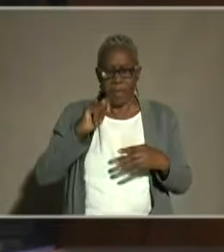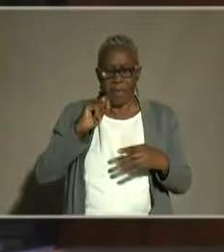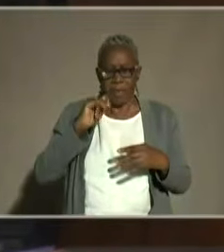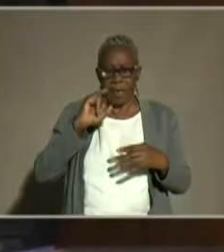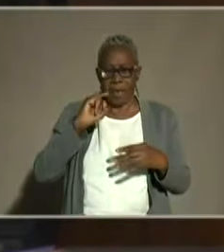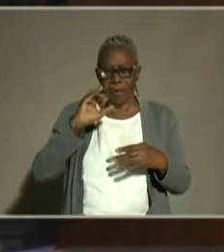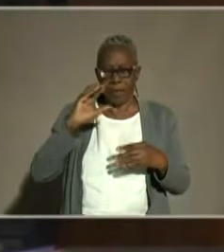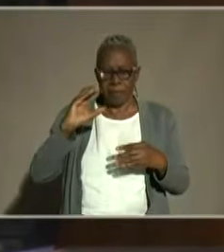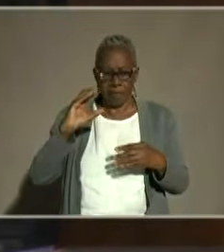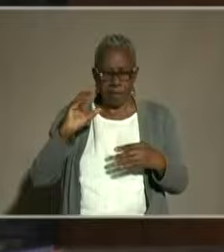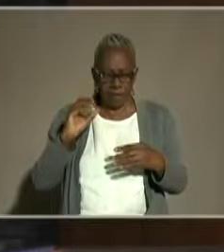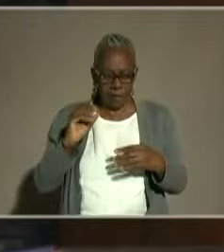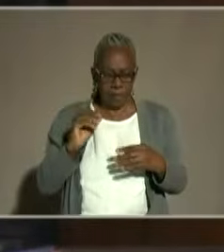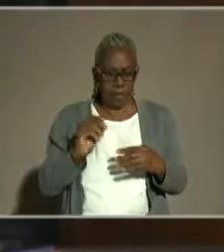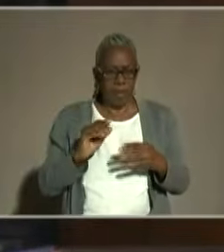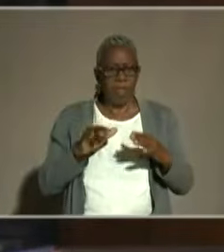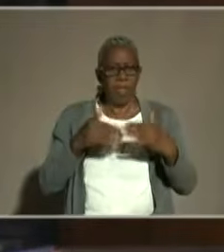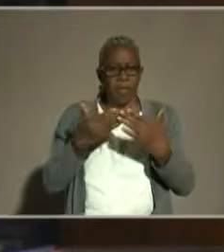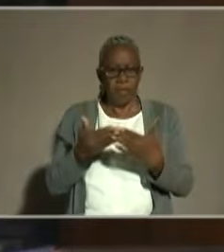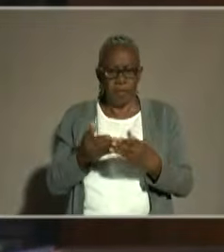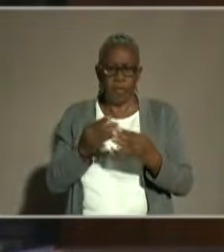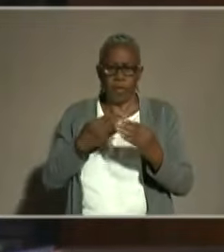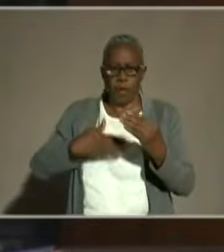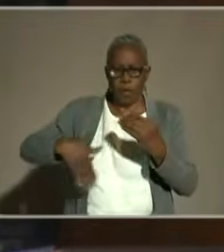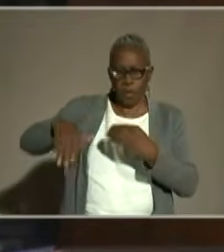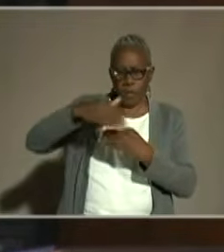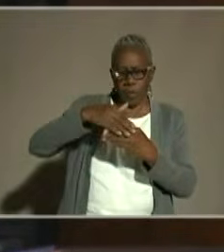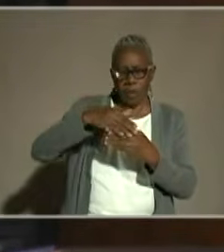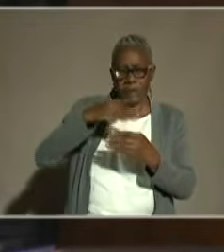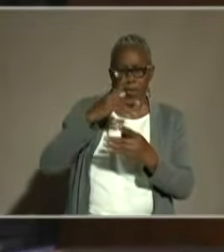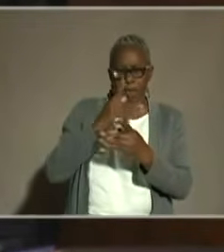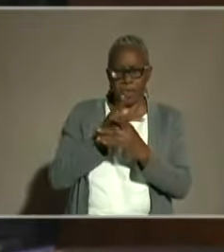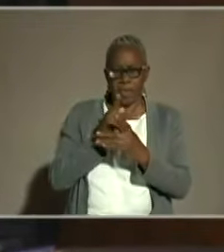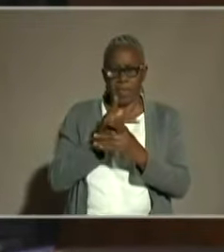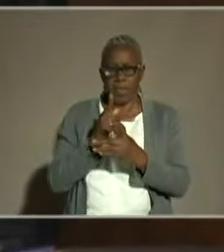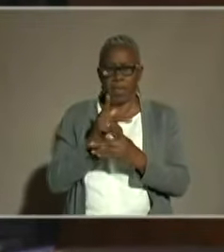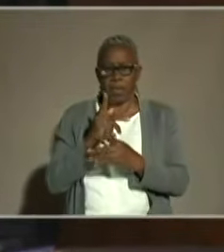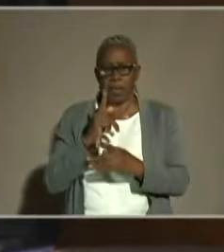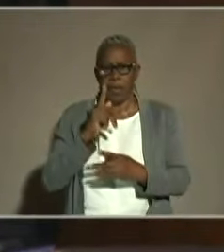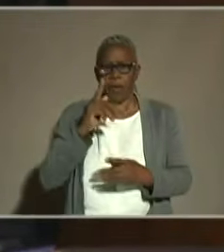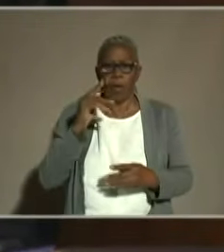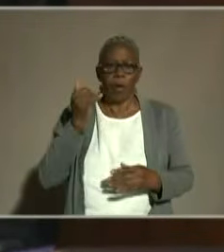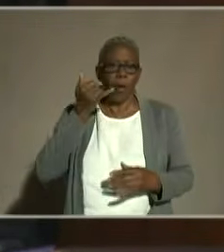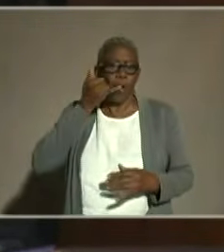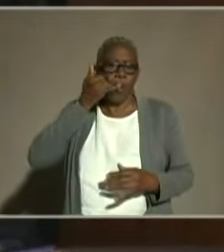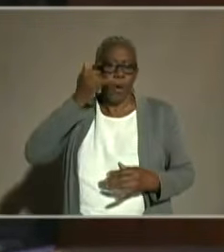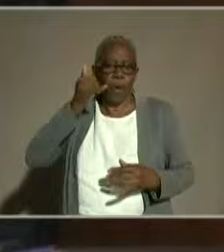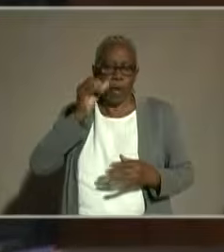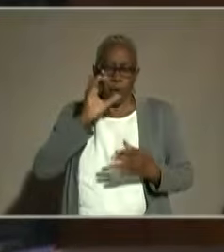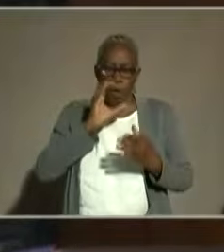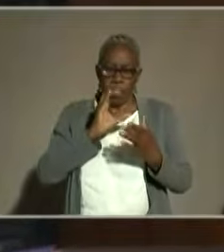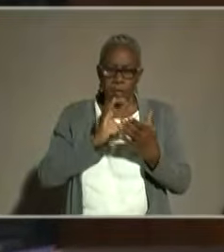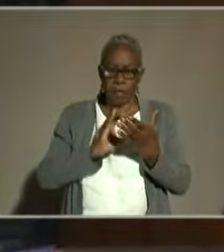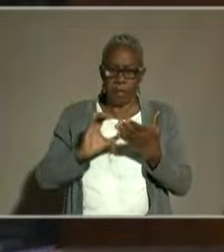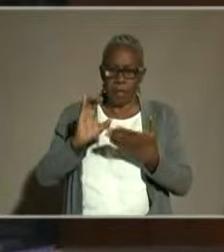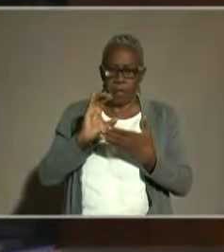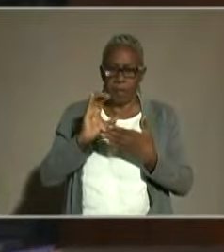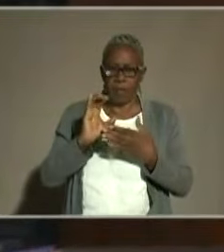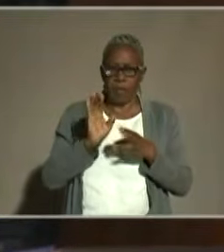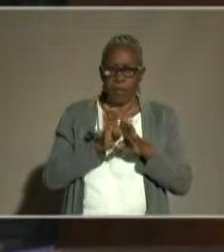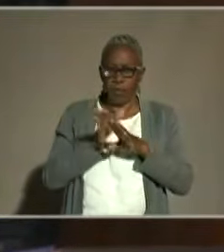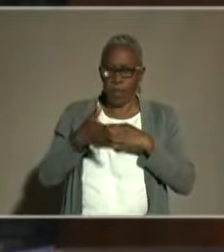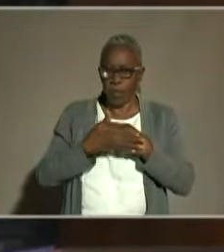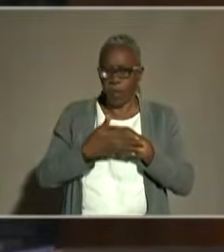the current negotiations surrounding the U.S. Keep Call Centers in America Act and its potential to impact over